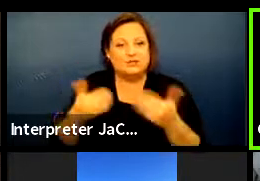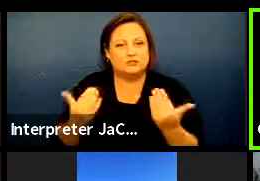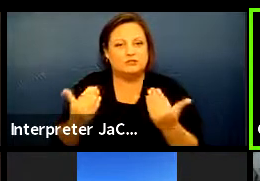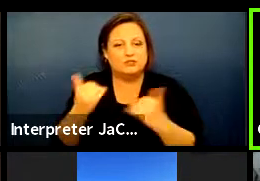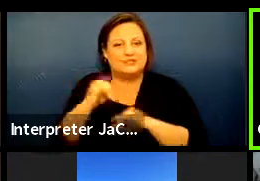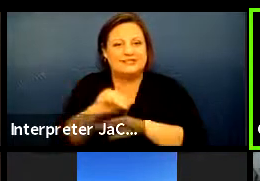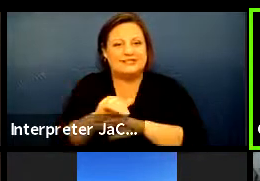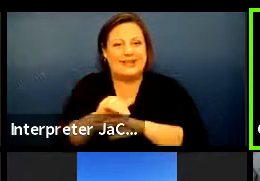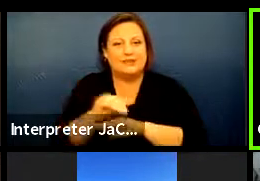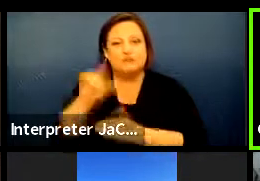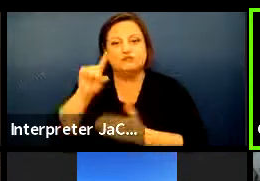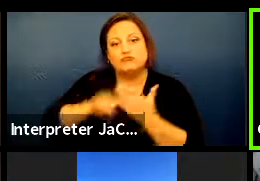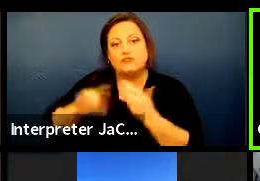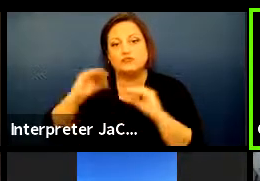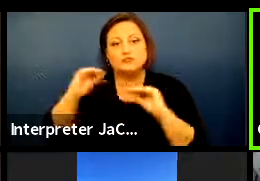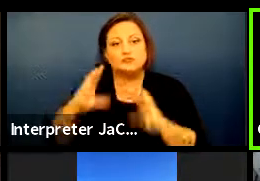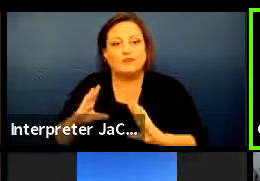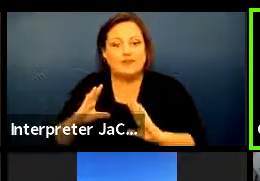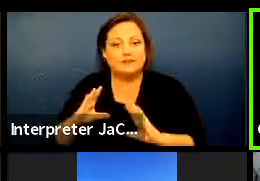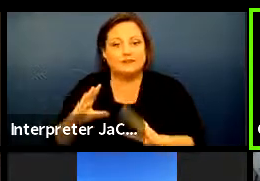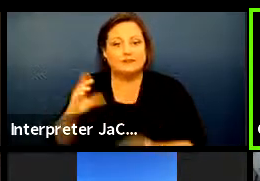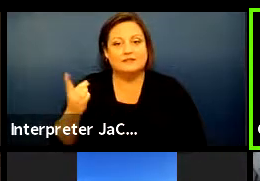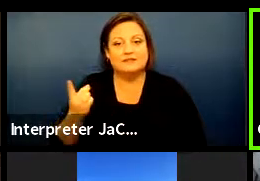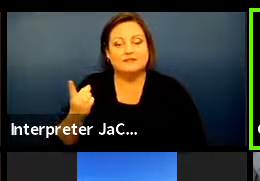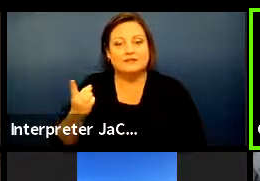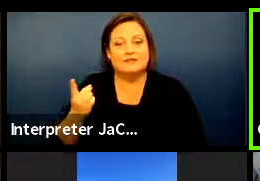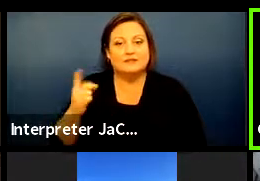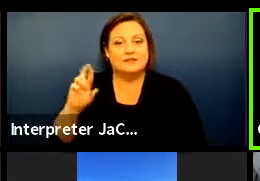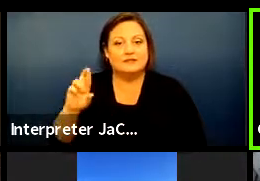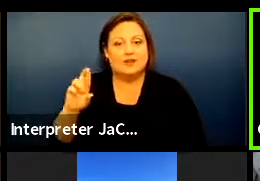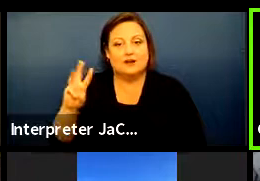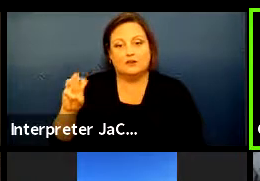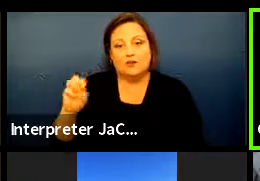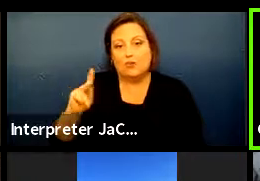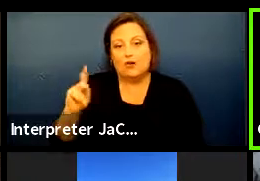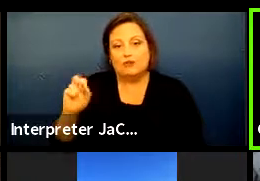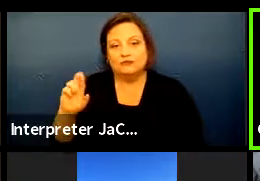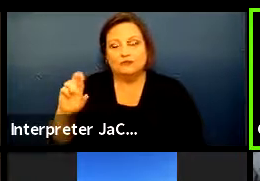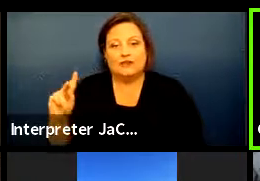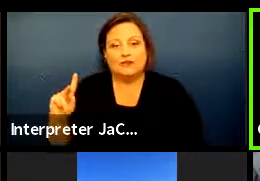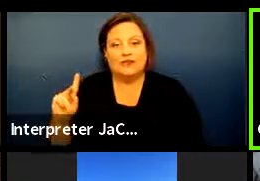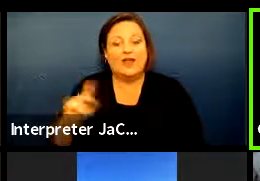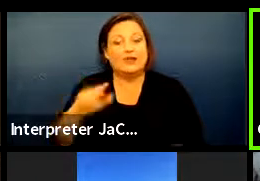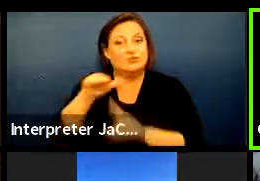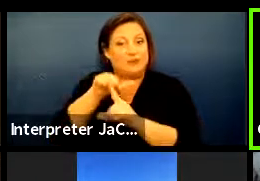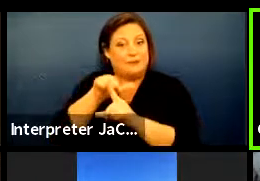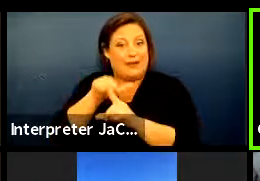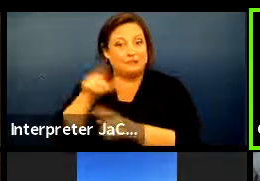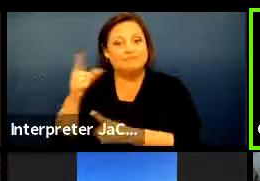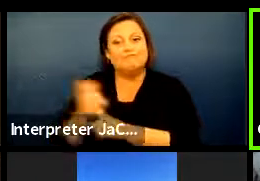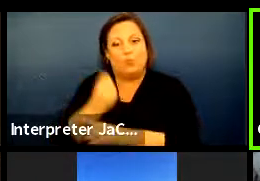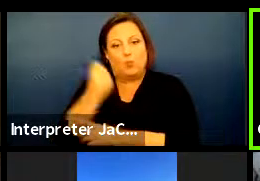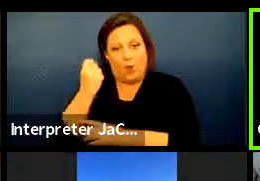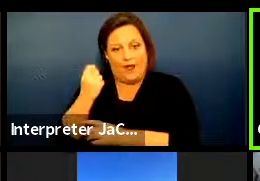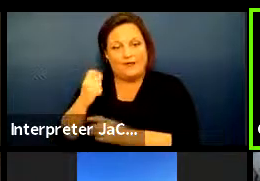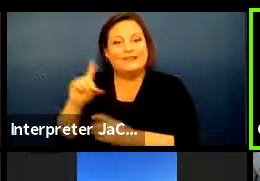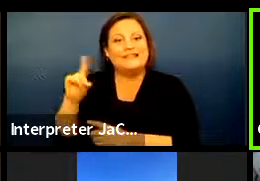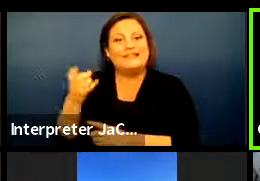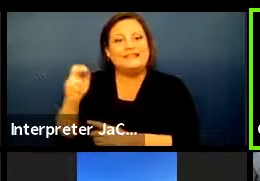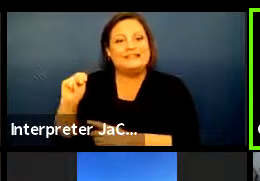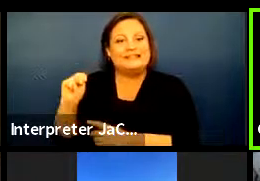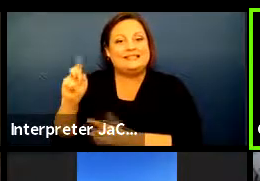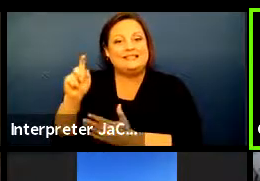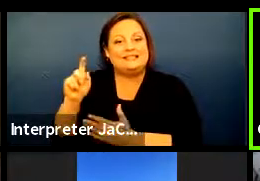by Research Professor Dr. Weinrich. And just to remind you, Amber is a winner of the Dean Citation